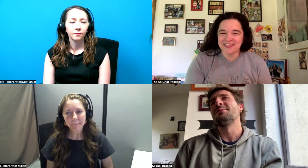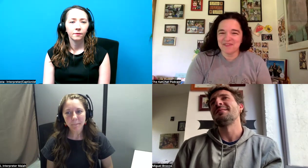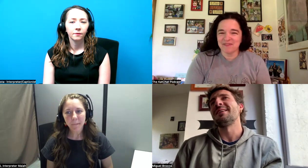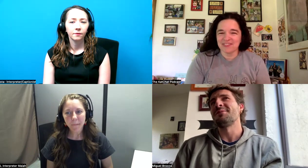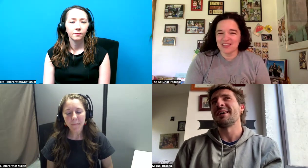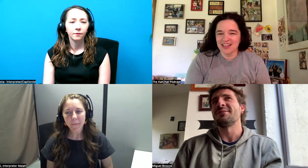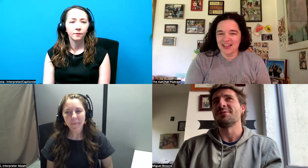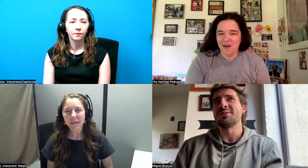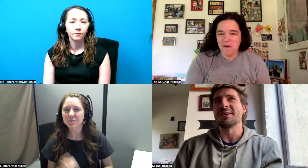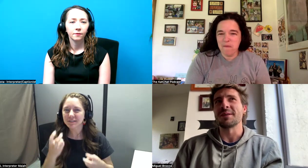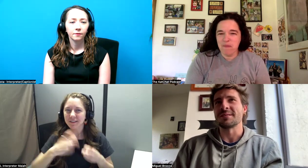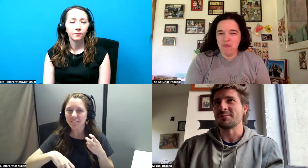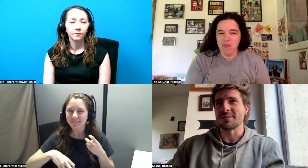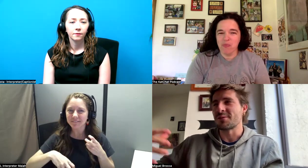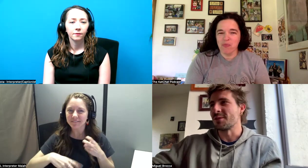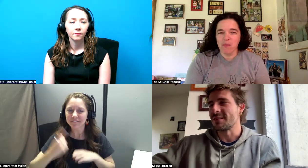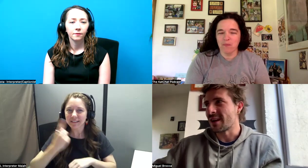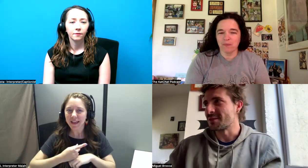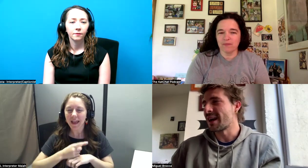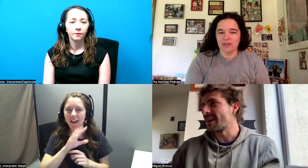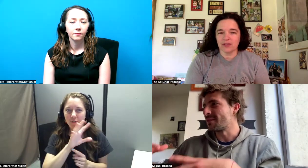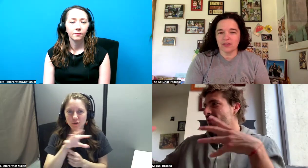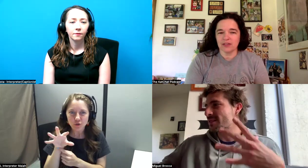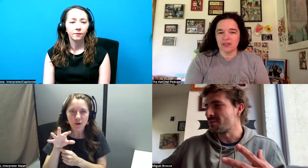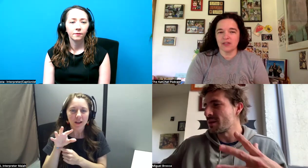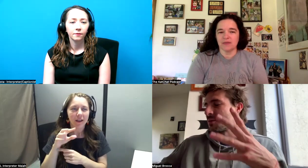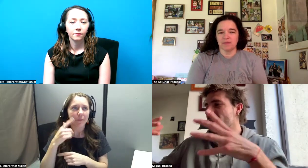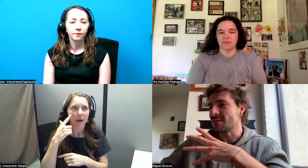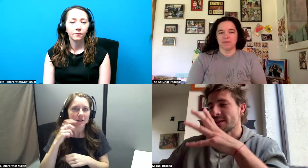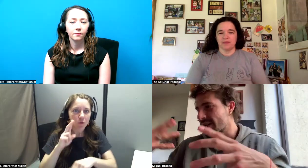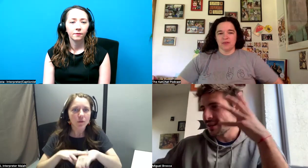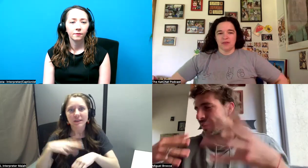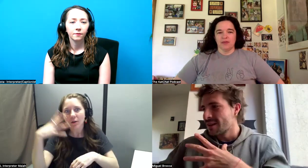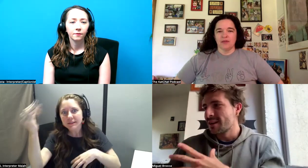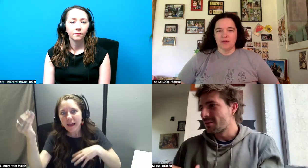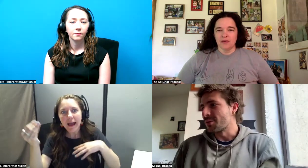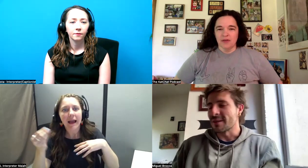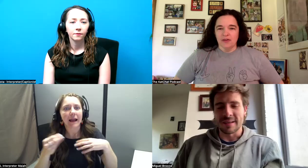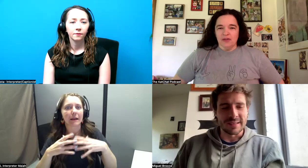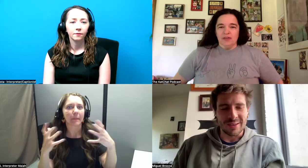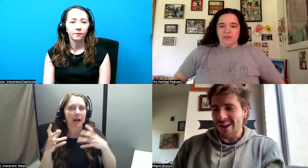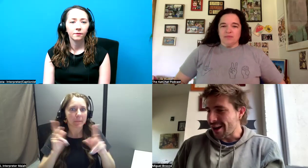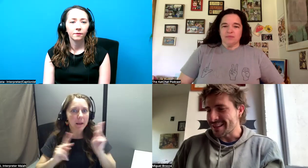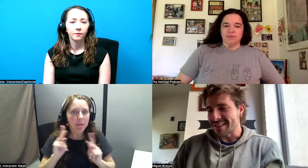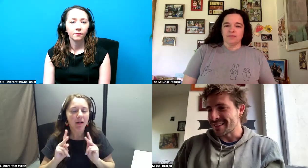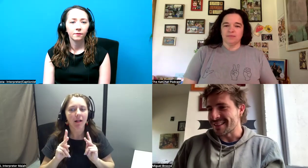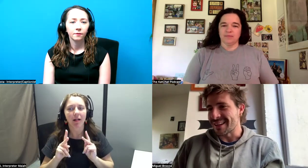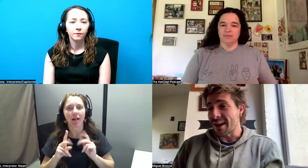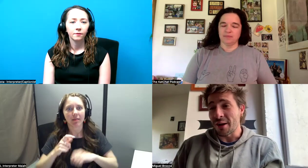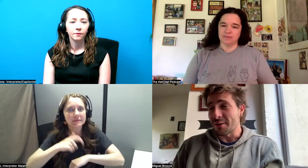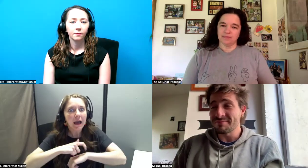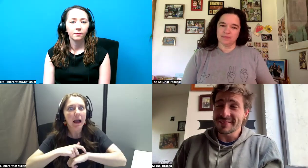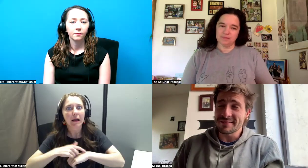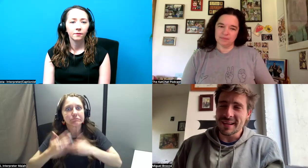and it was a tough day for shooting because it was of course outside and there were lots of people and it was like we were against the clock